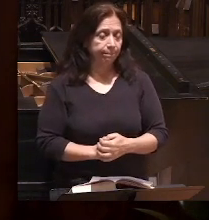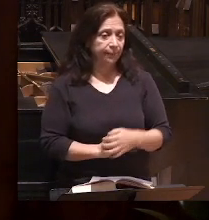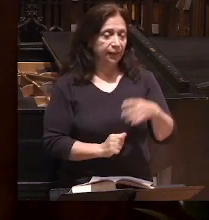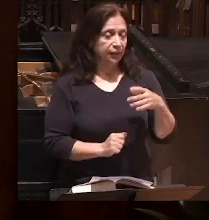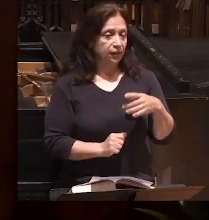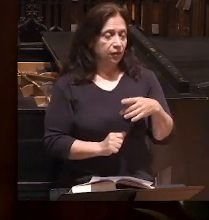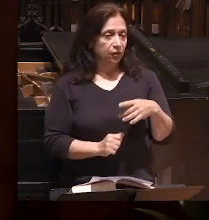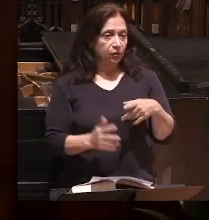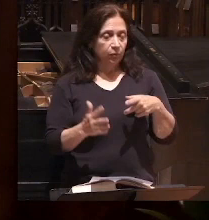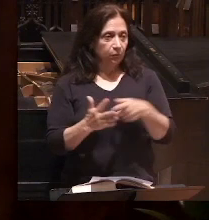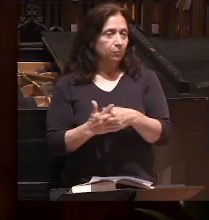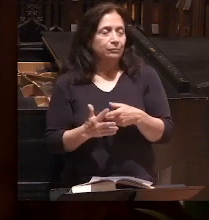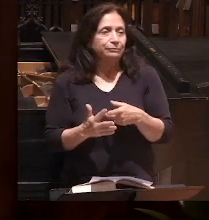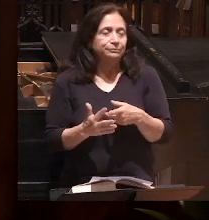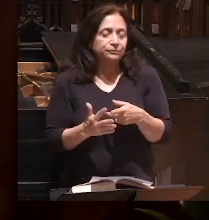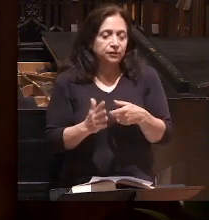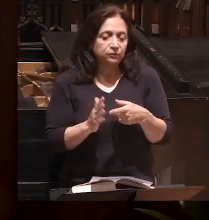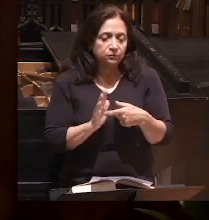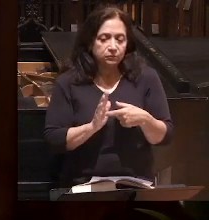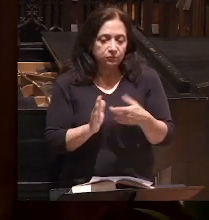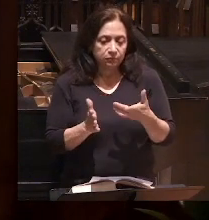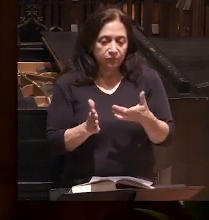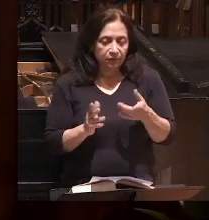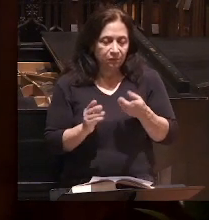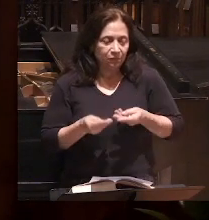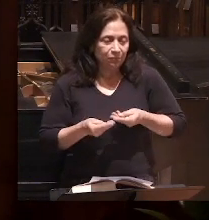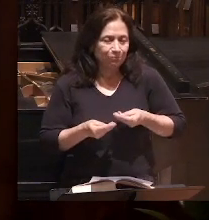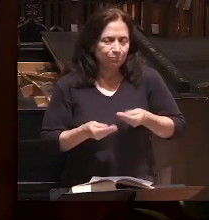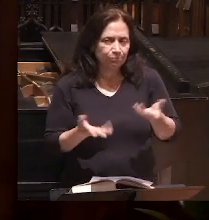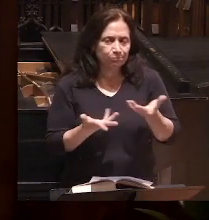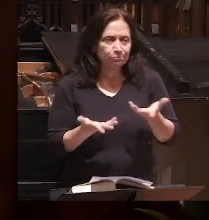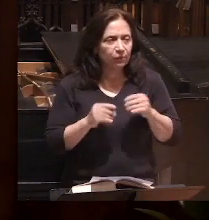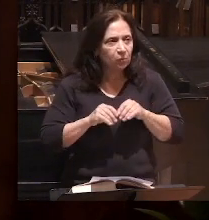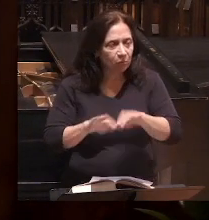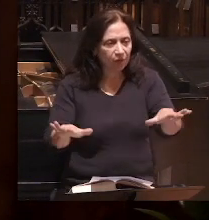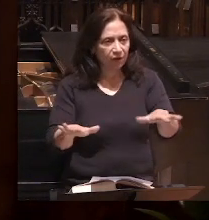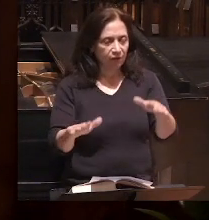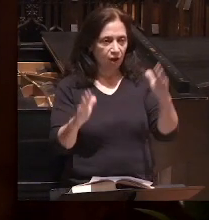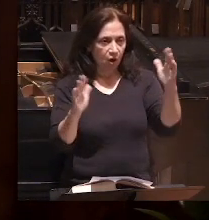piercing our darkness with hope so that we might bring healing to the broken.